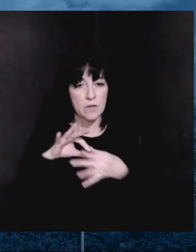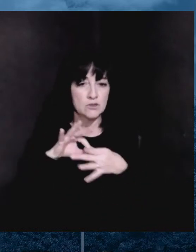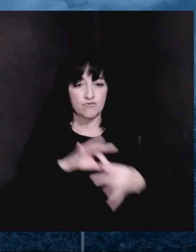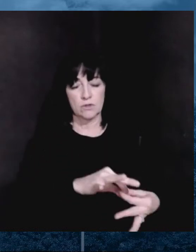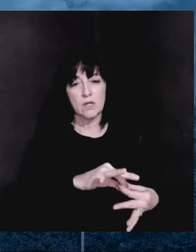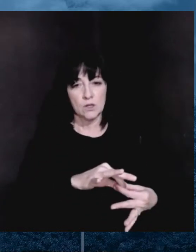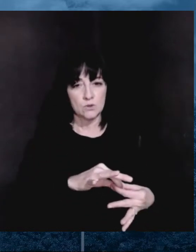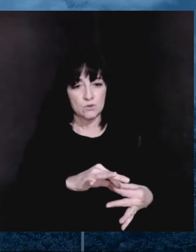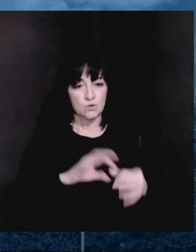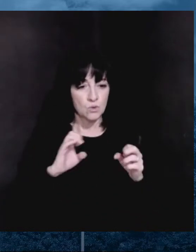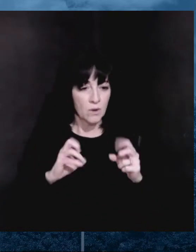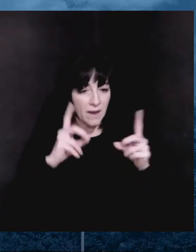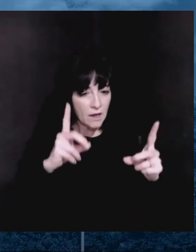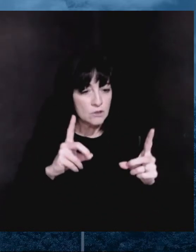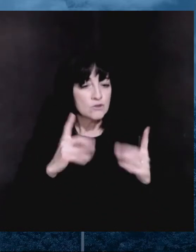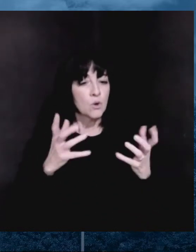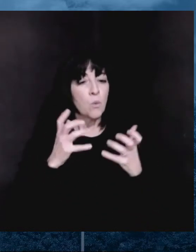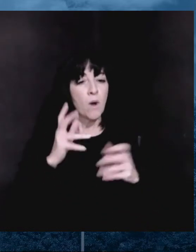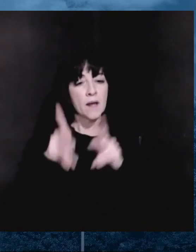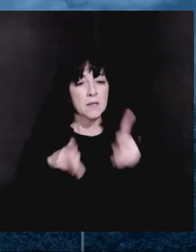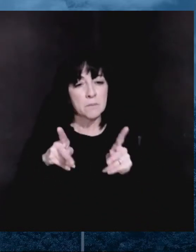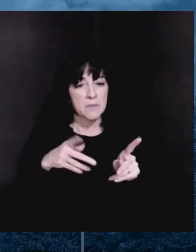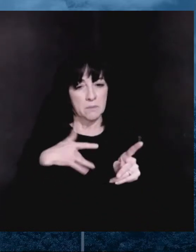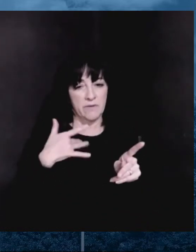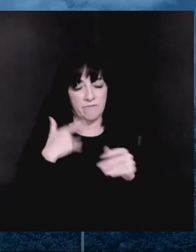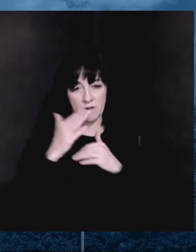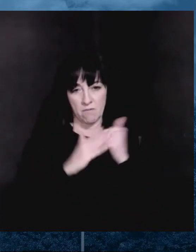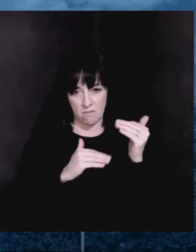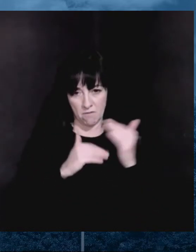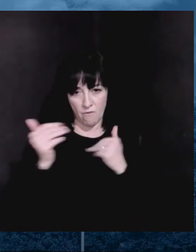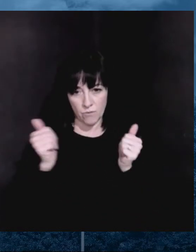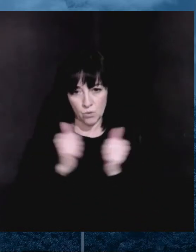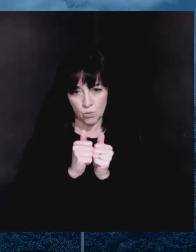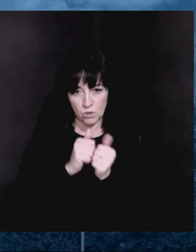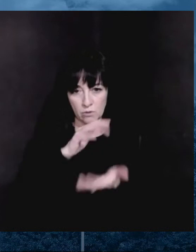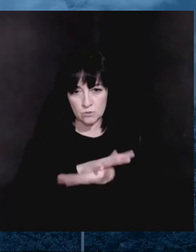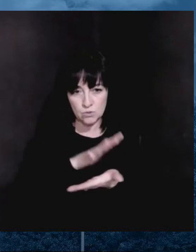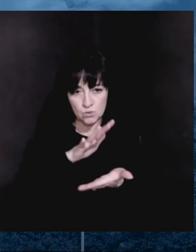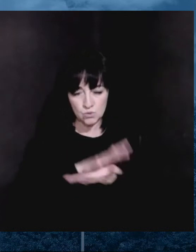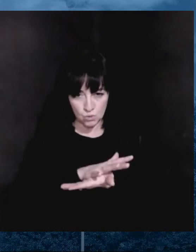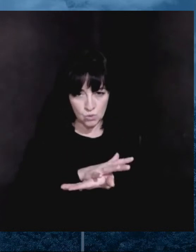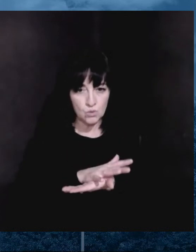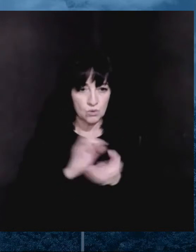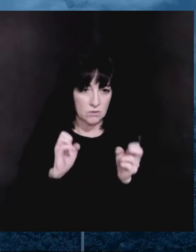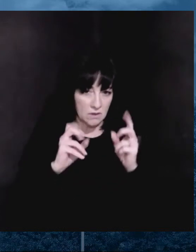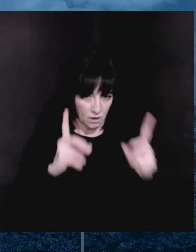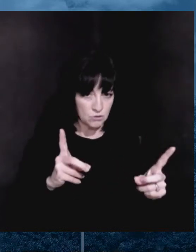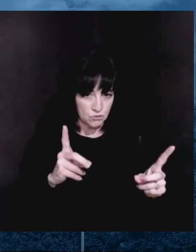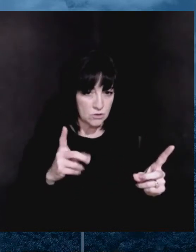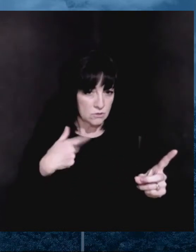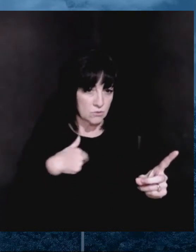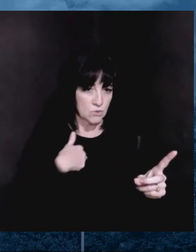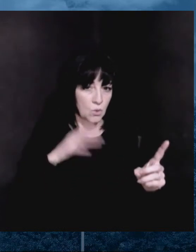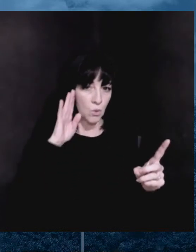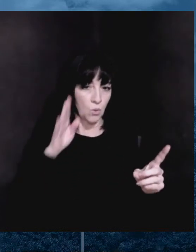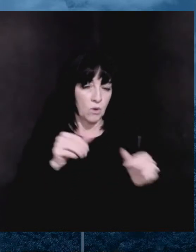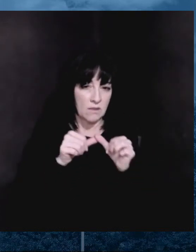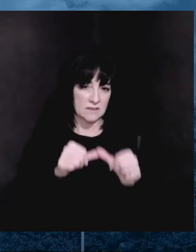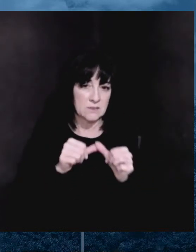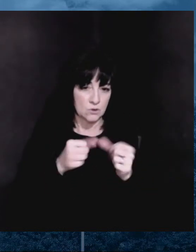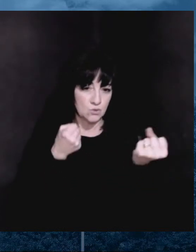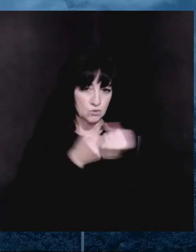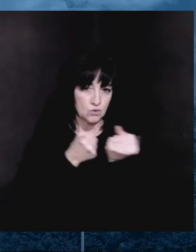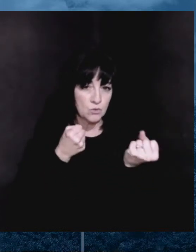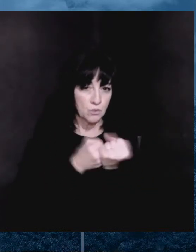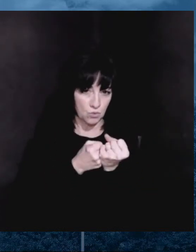a greater comfort level. We will continue to support our educators in every way we can,